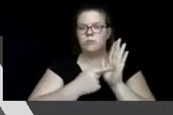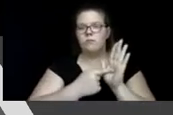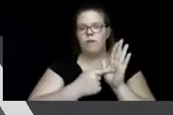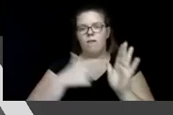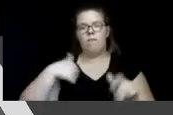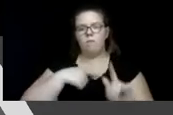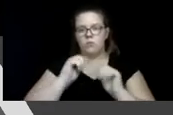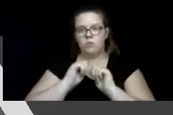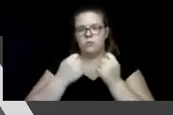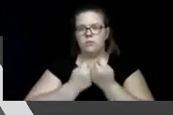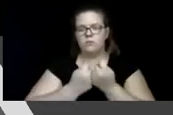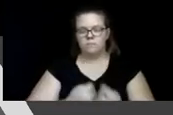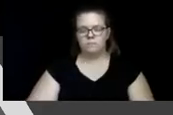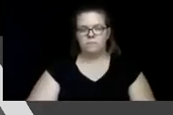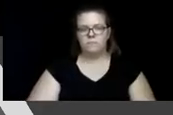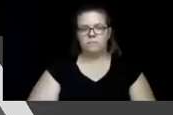team.